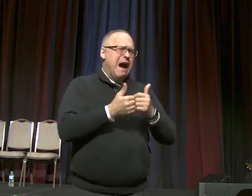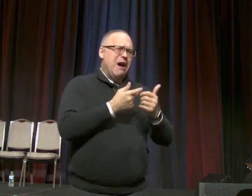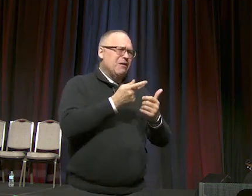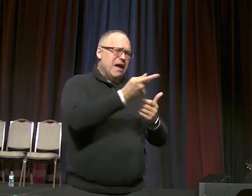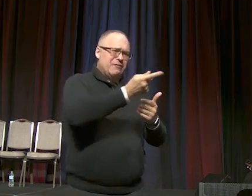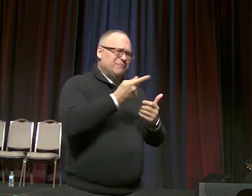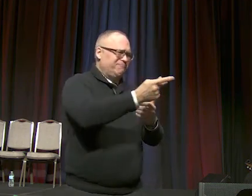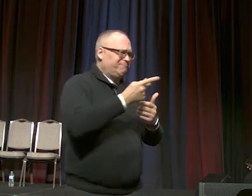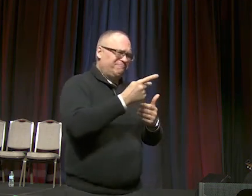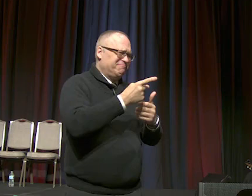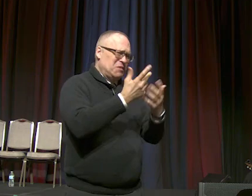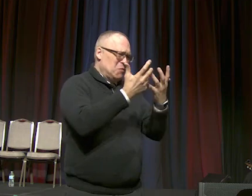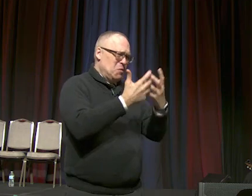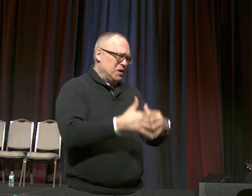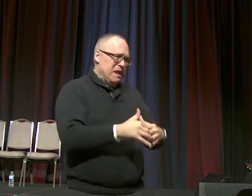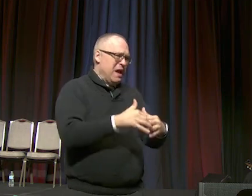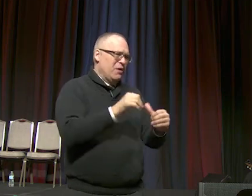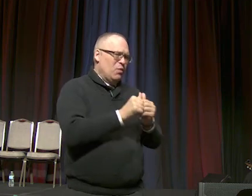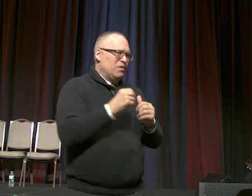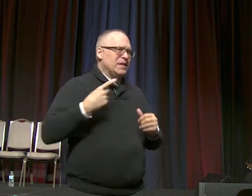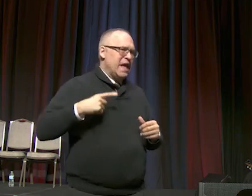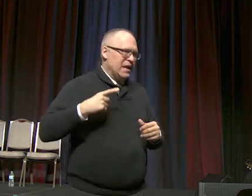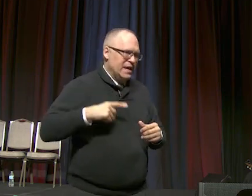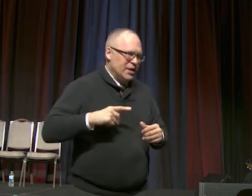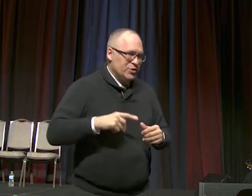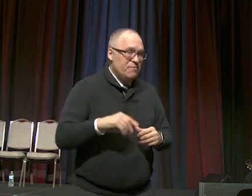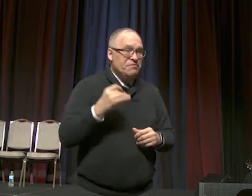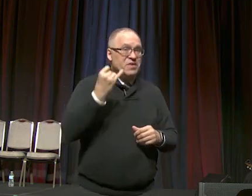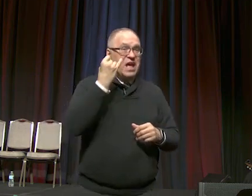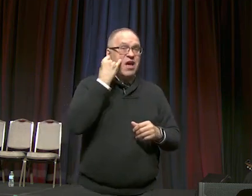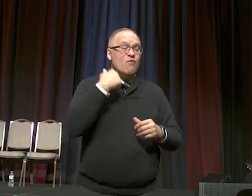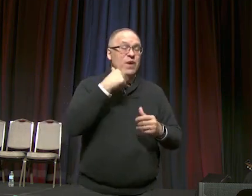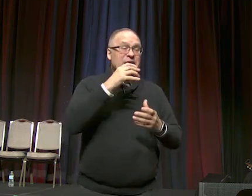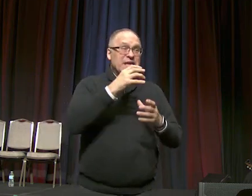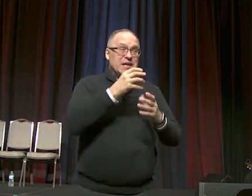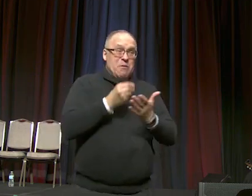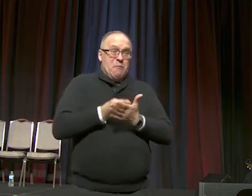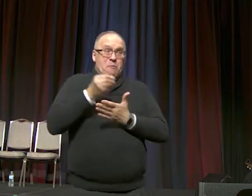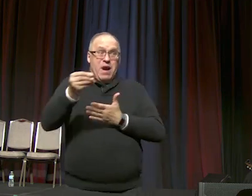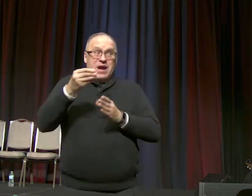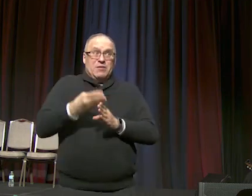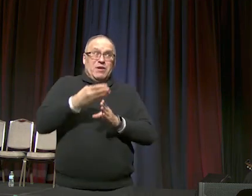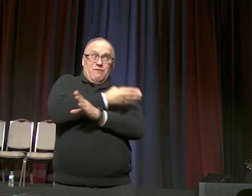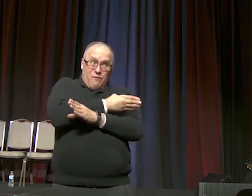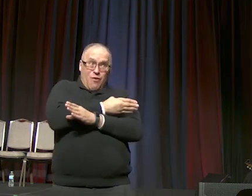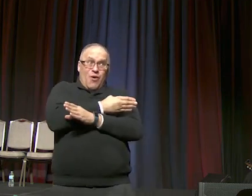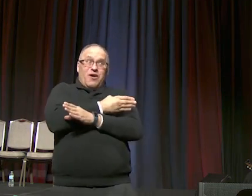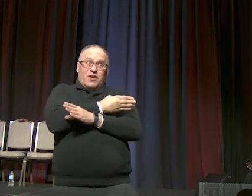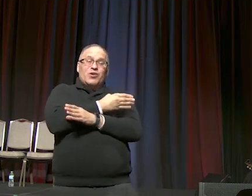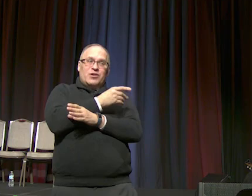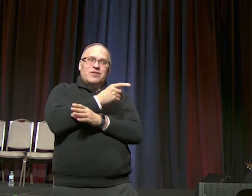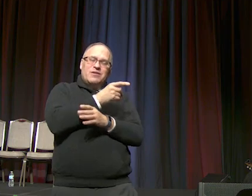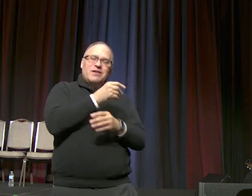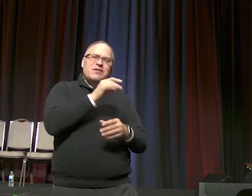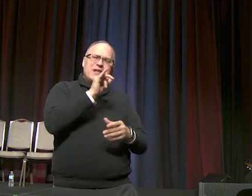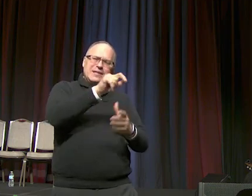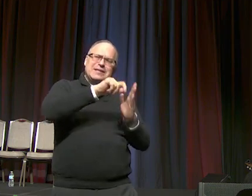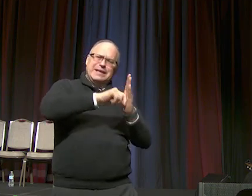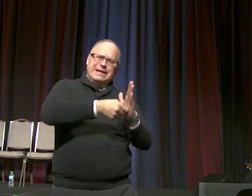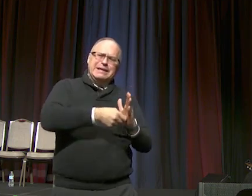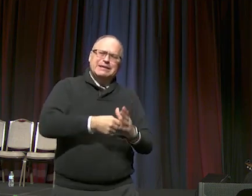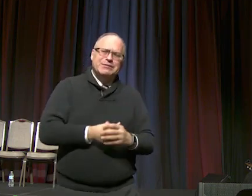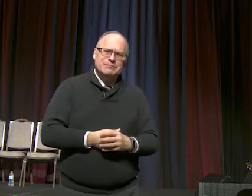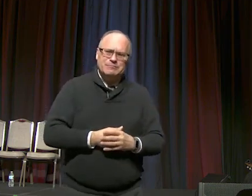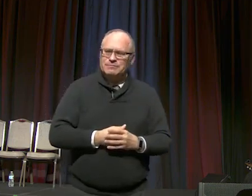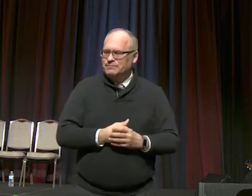that out within the delegations. If we can learn it prior to the purchase of the airline tickets, that is the key.